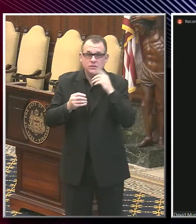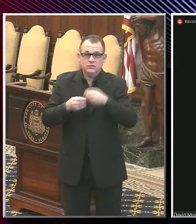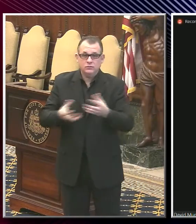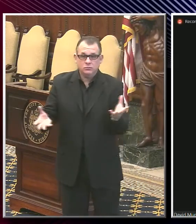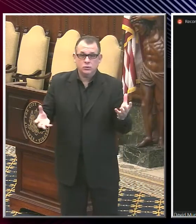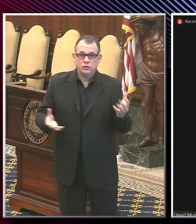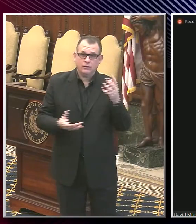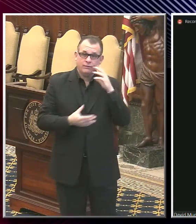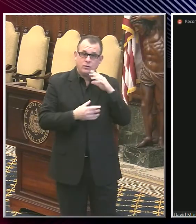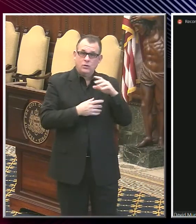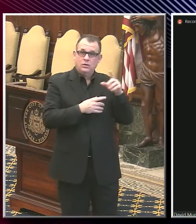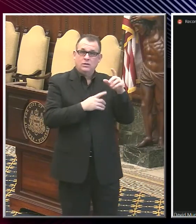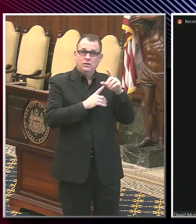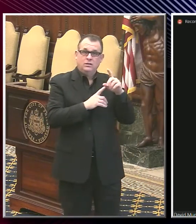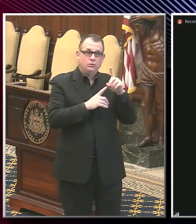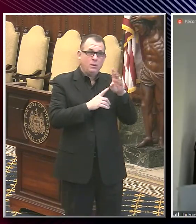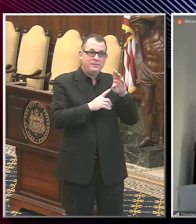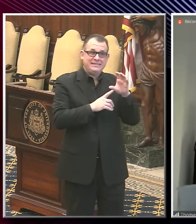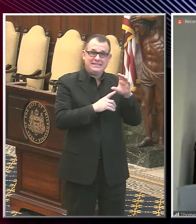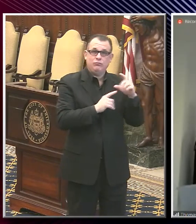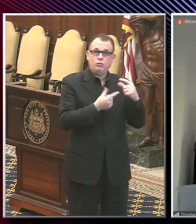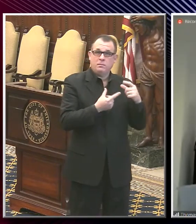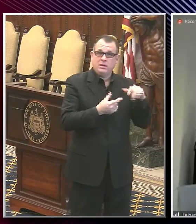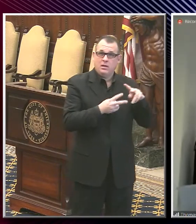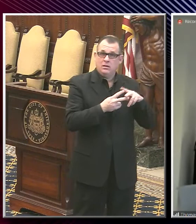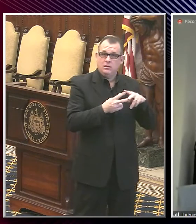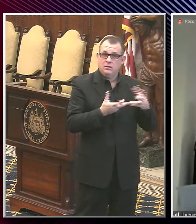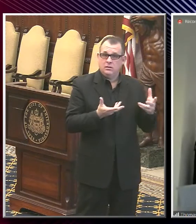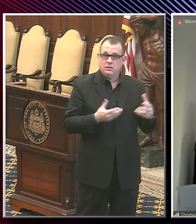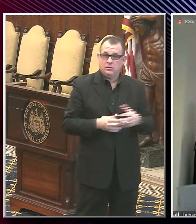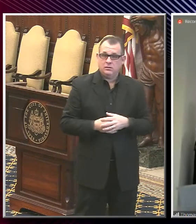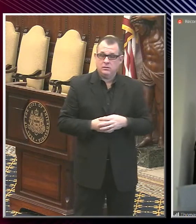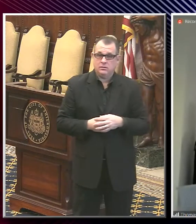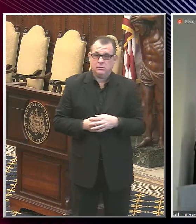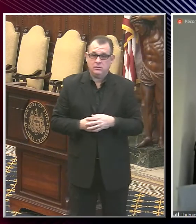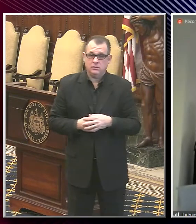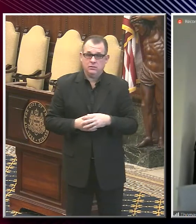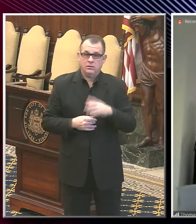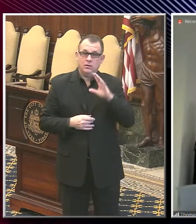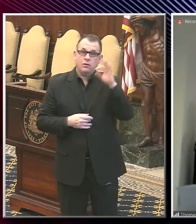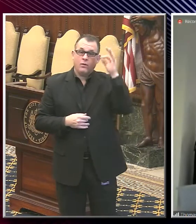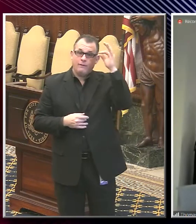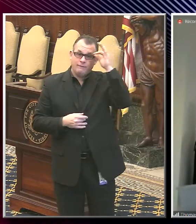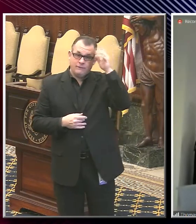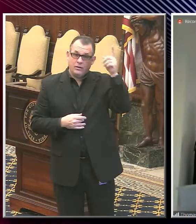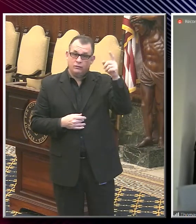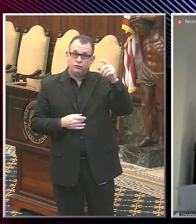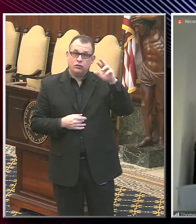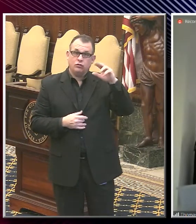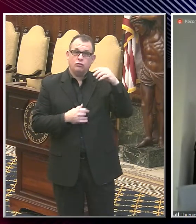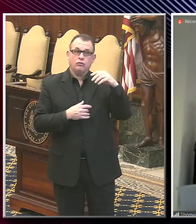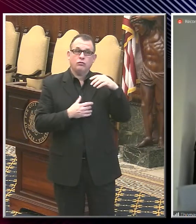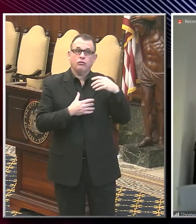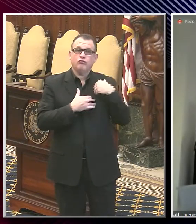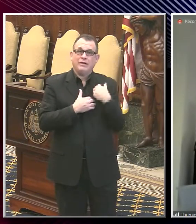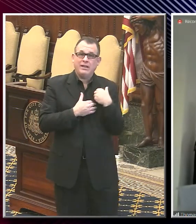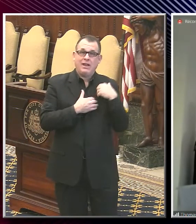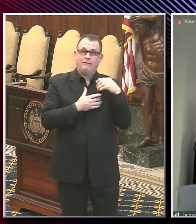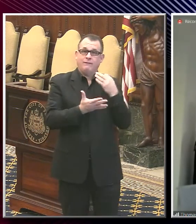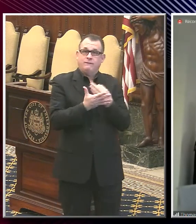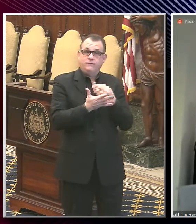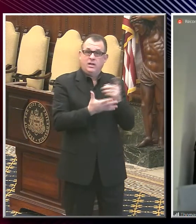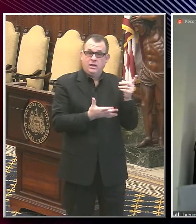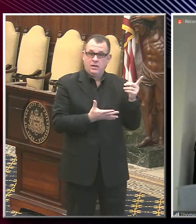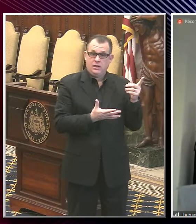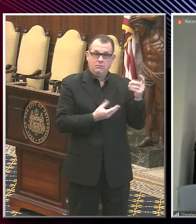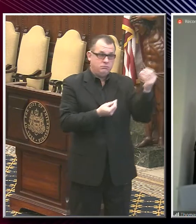distribution for the 1B/C group for the city? Right, so the federal relief package that just went through, we